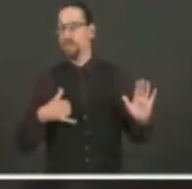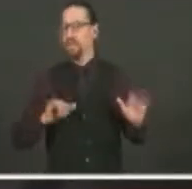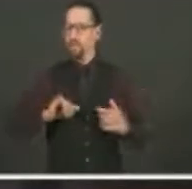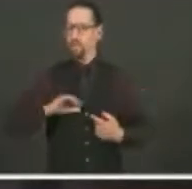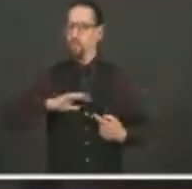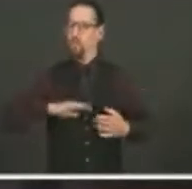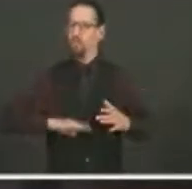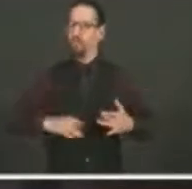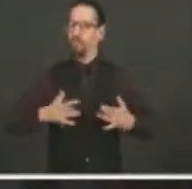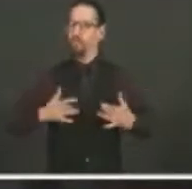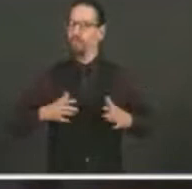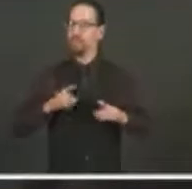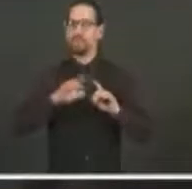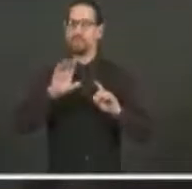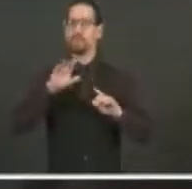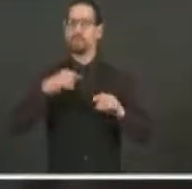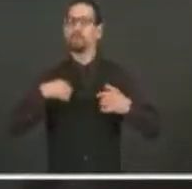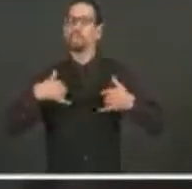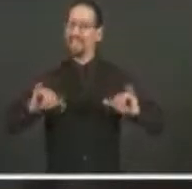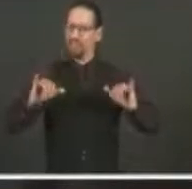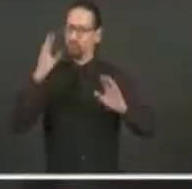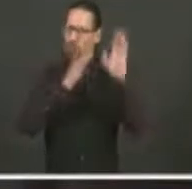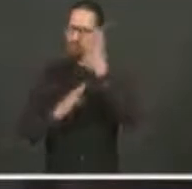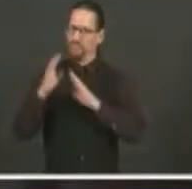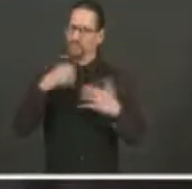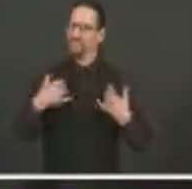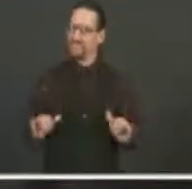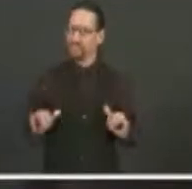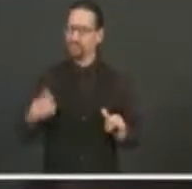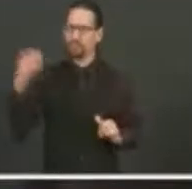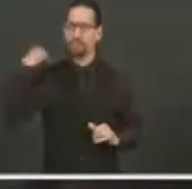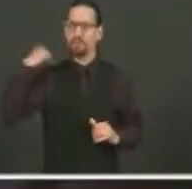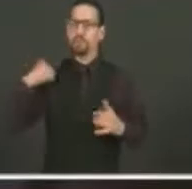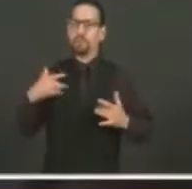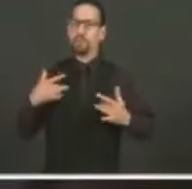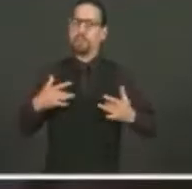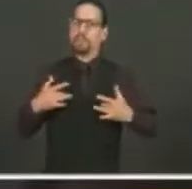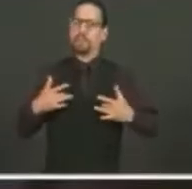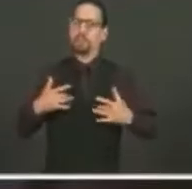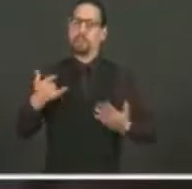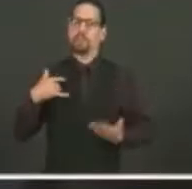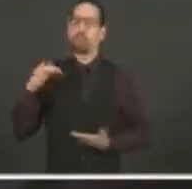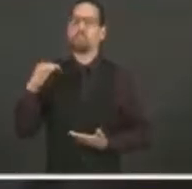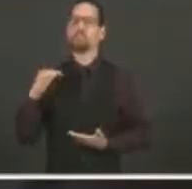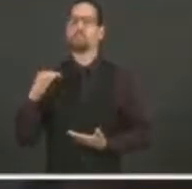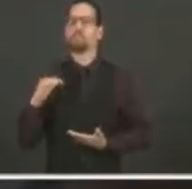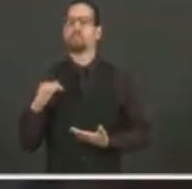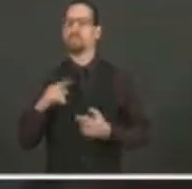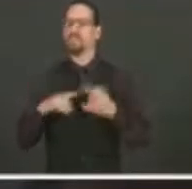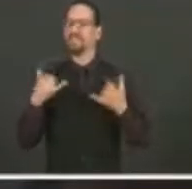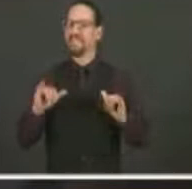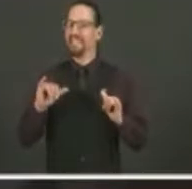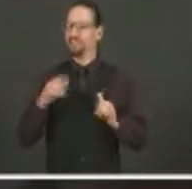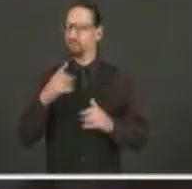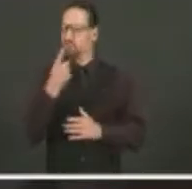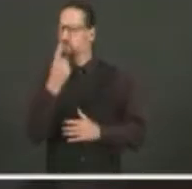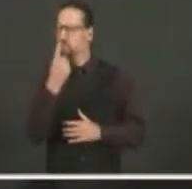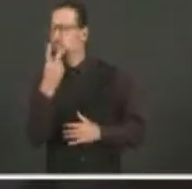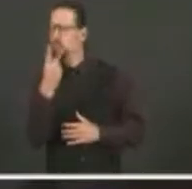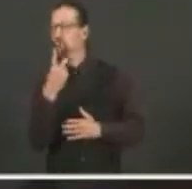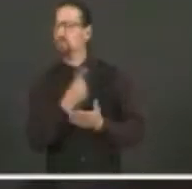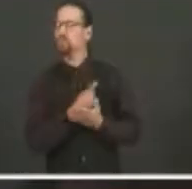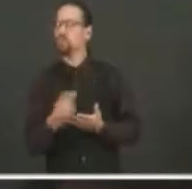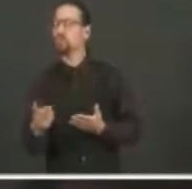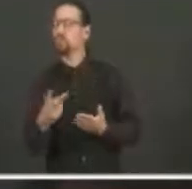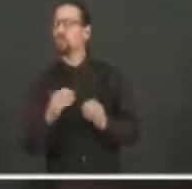worried. I still don't, I'm still waiting, holding my breath for another week or two, although all signs would